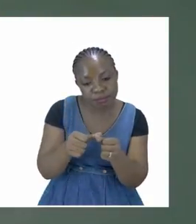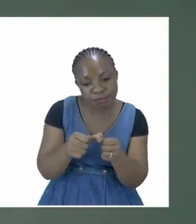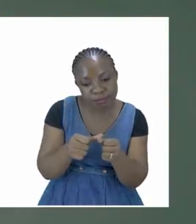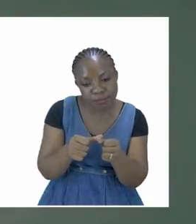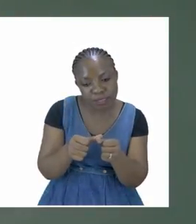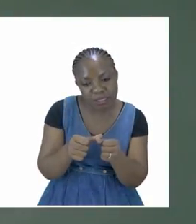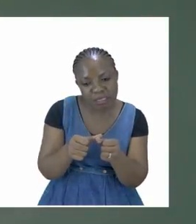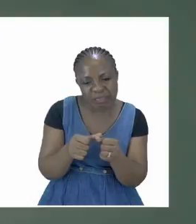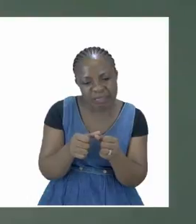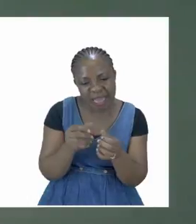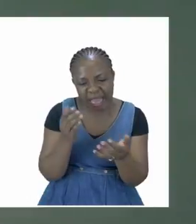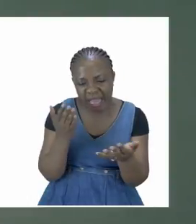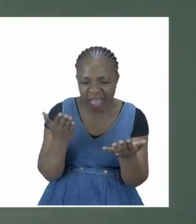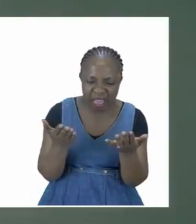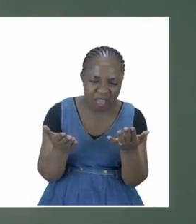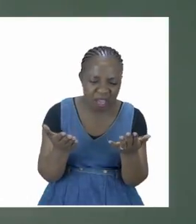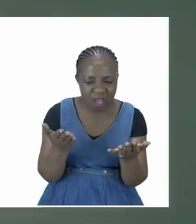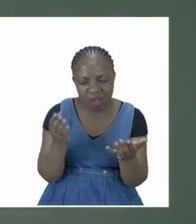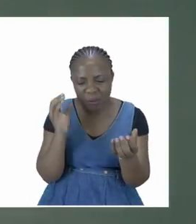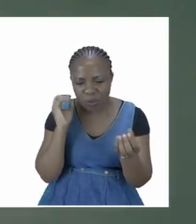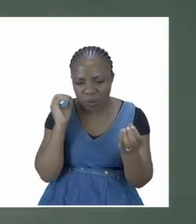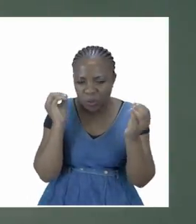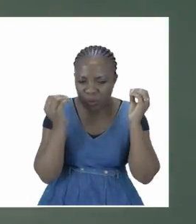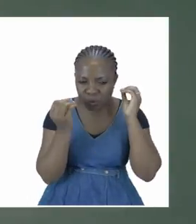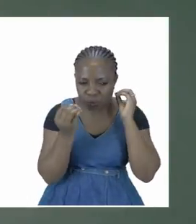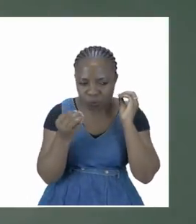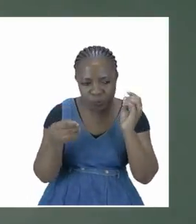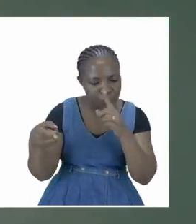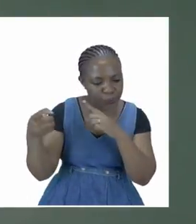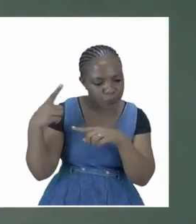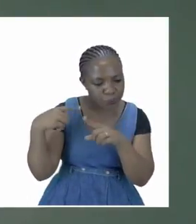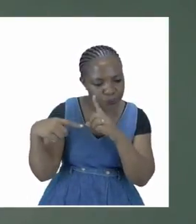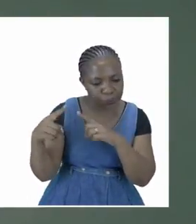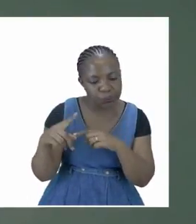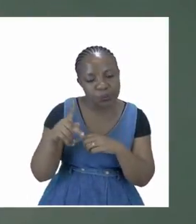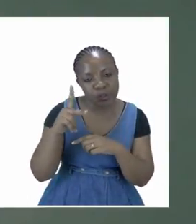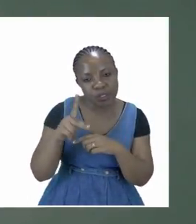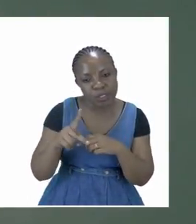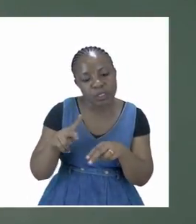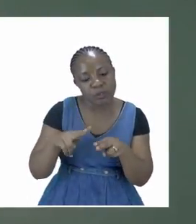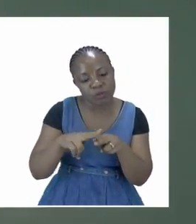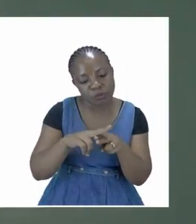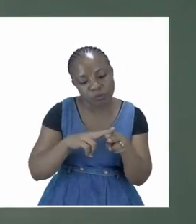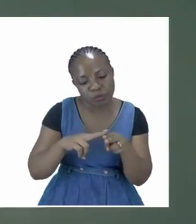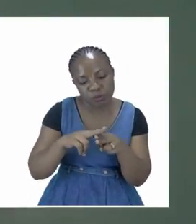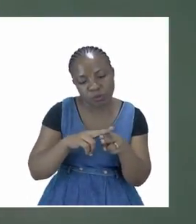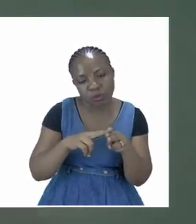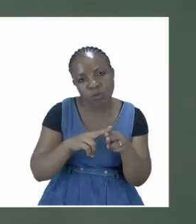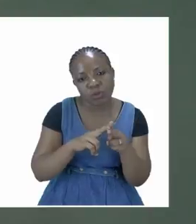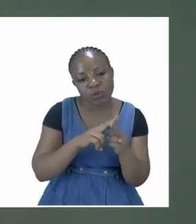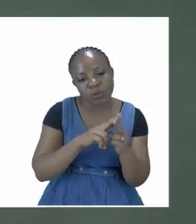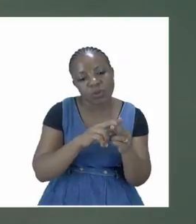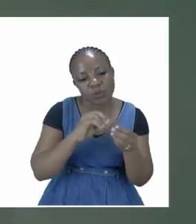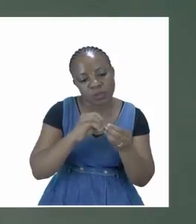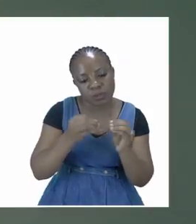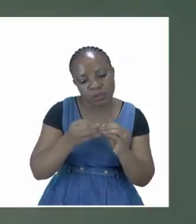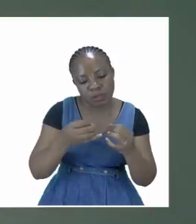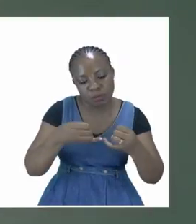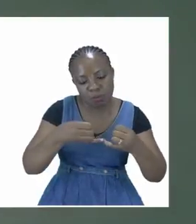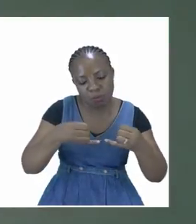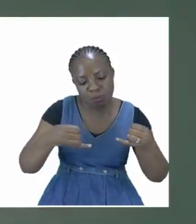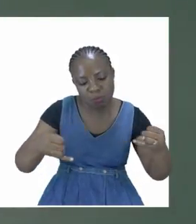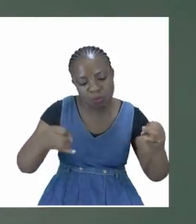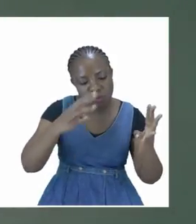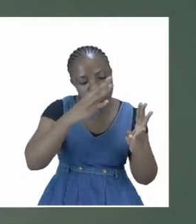check with your number line. That way you will know that you have the correct answer. Well done, grade